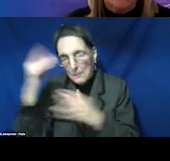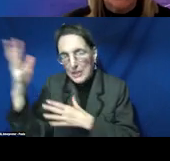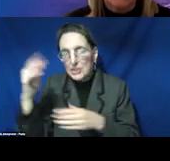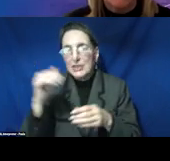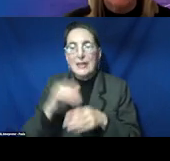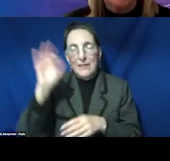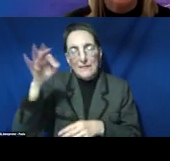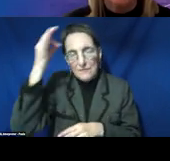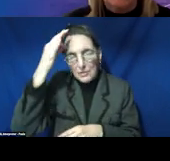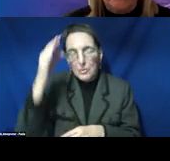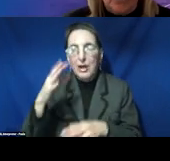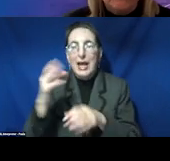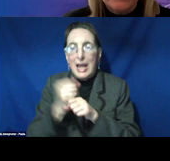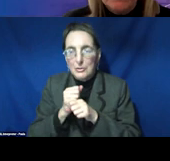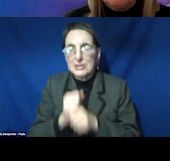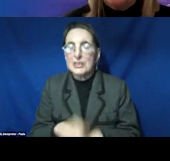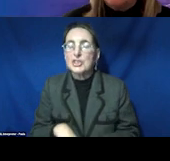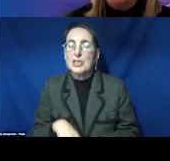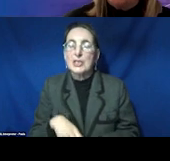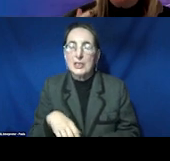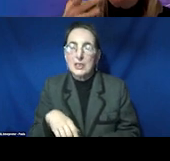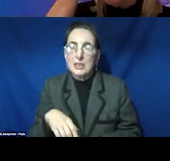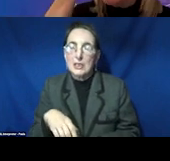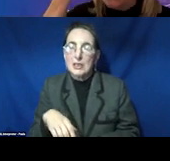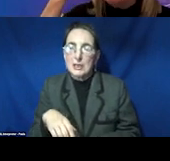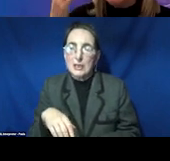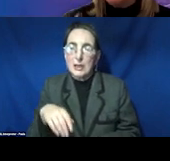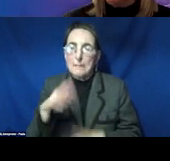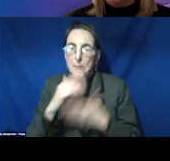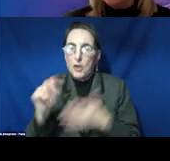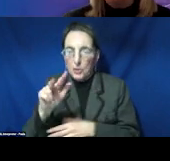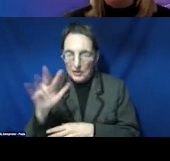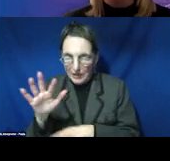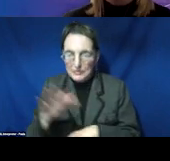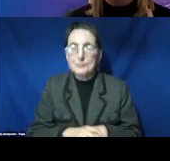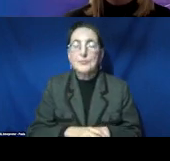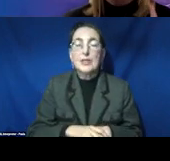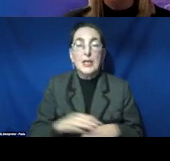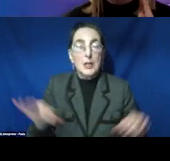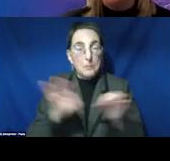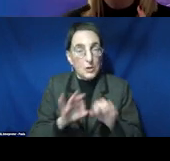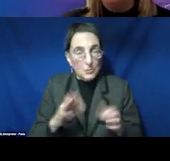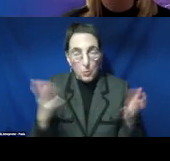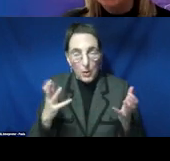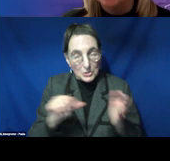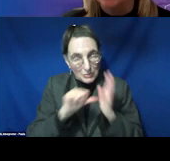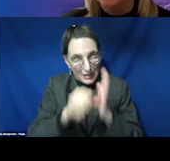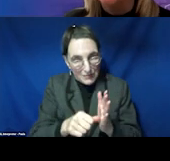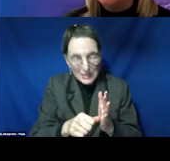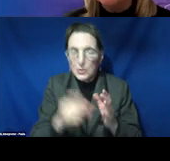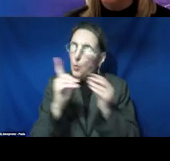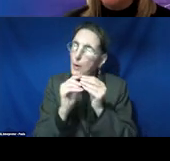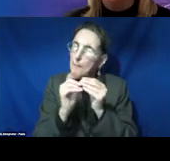Acquisition Regulation in Part 35. The important point to emphasize here, though, is this is just one more